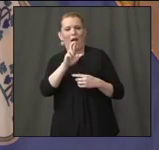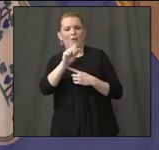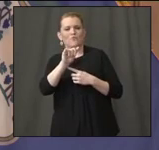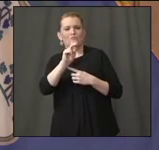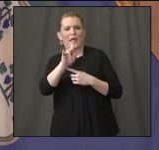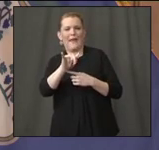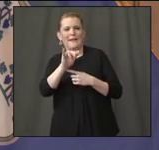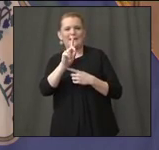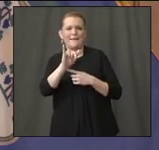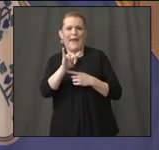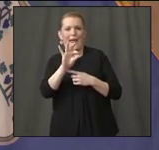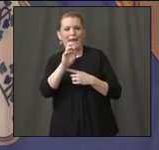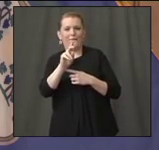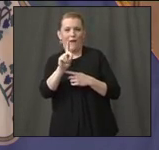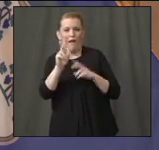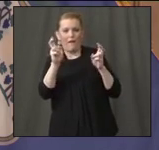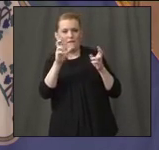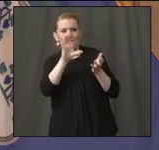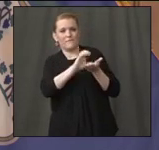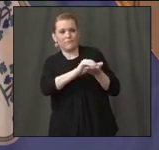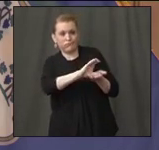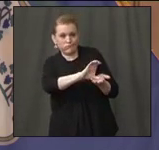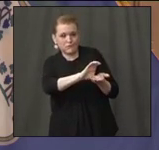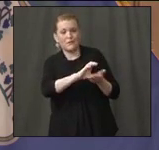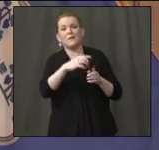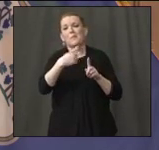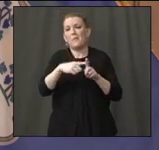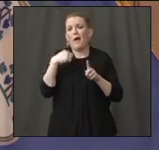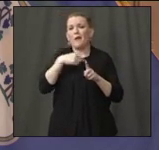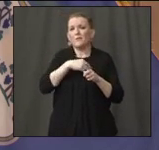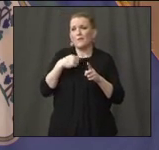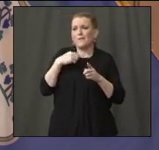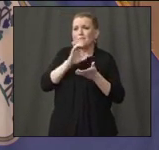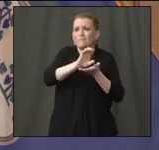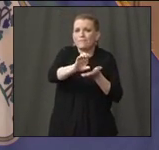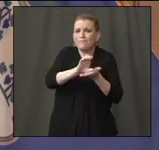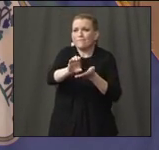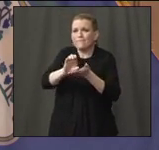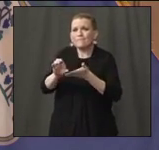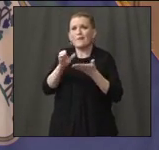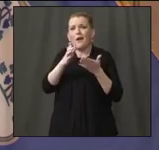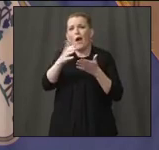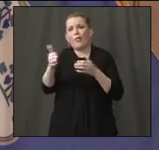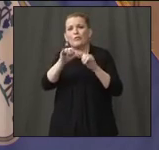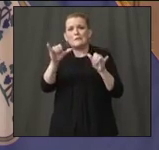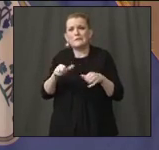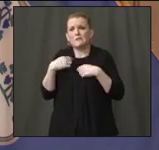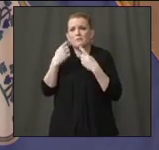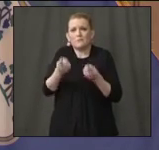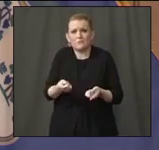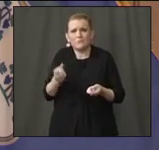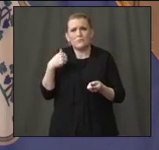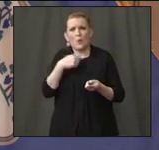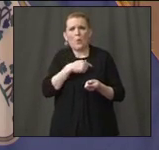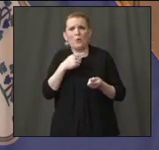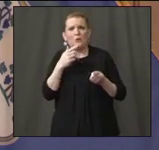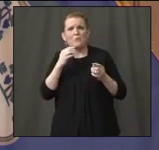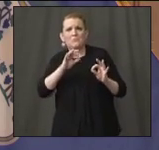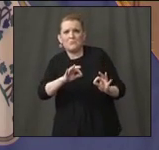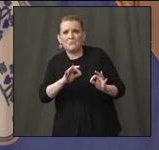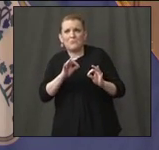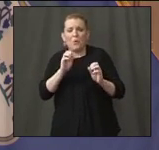this fiscal year, assuming no surprises. We'll see what happens whether the states get any of the